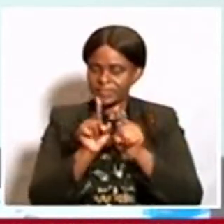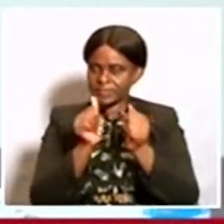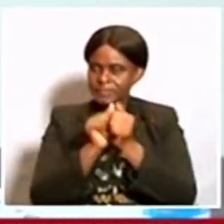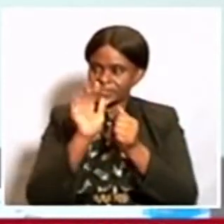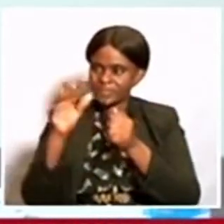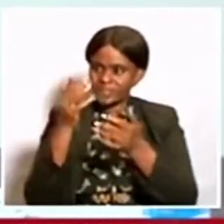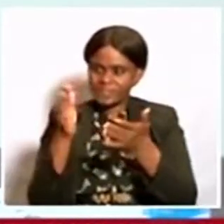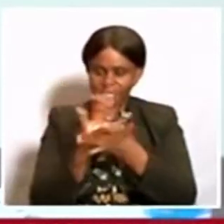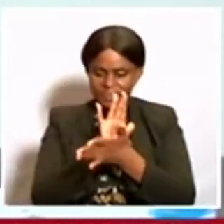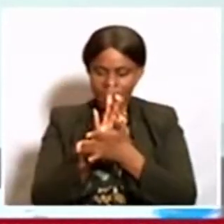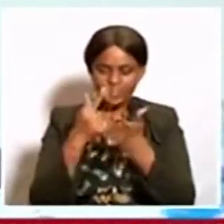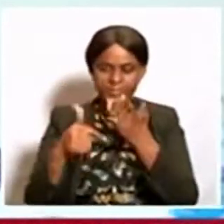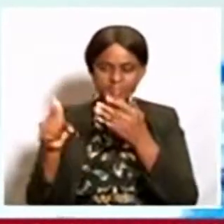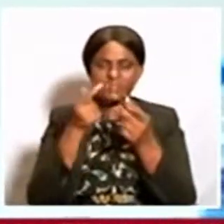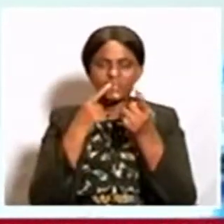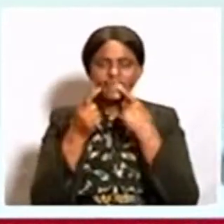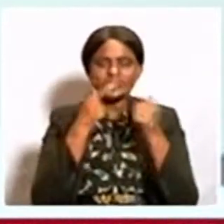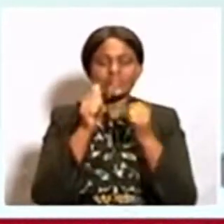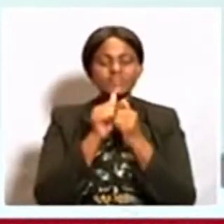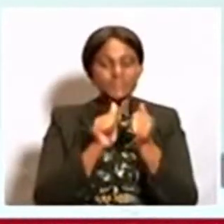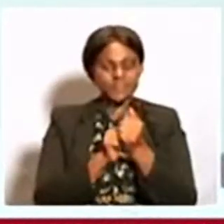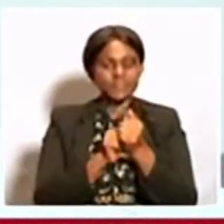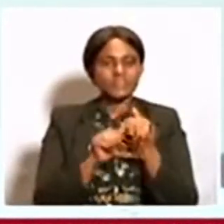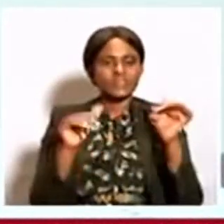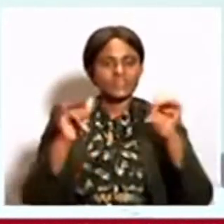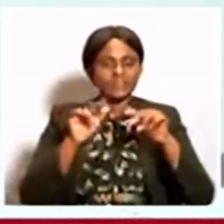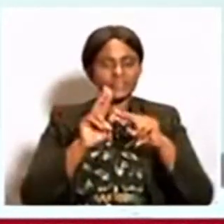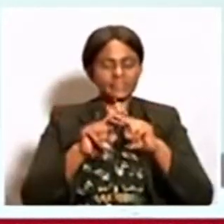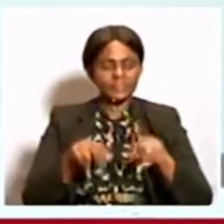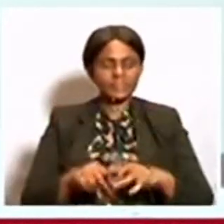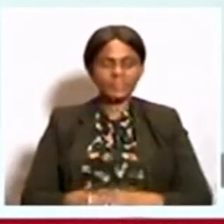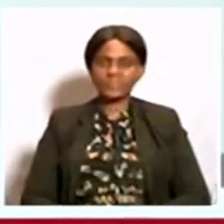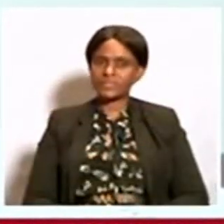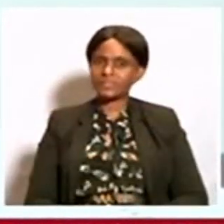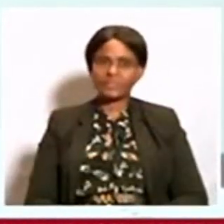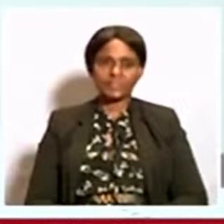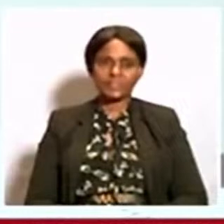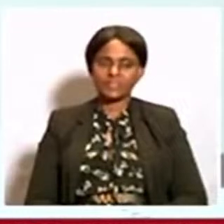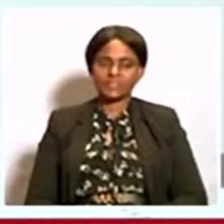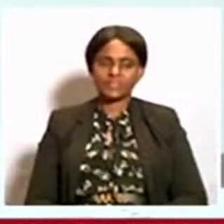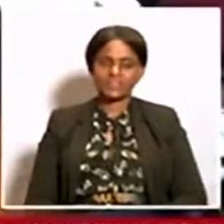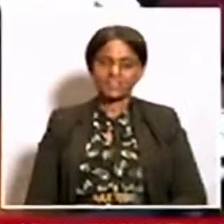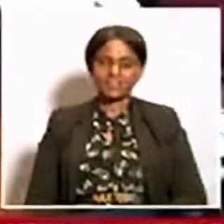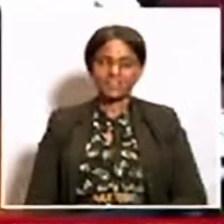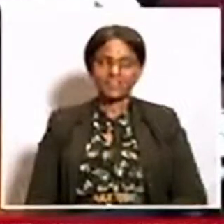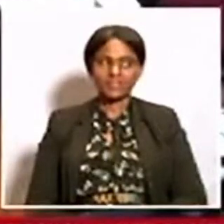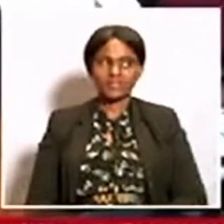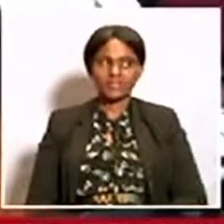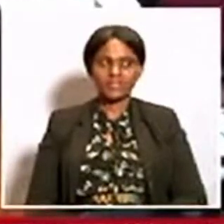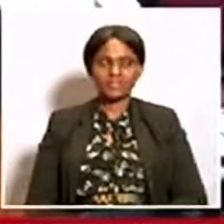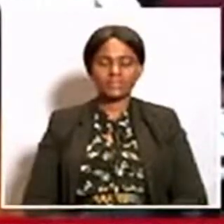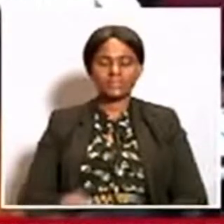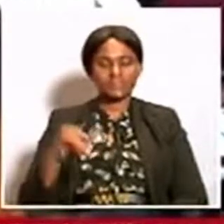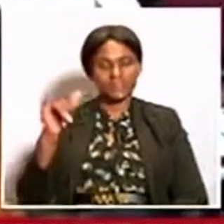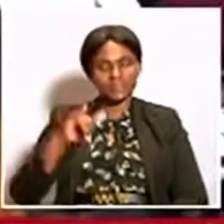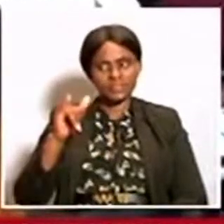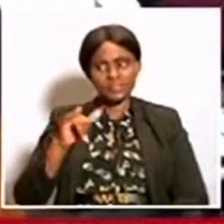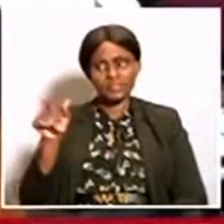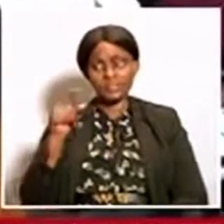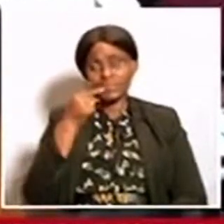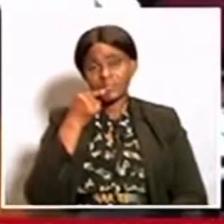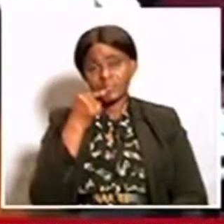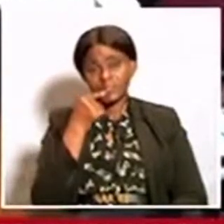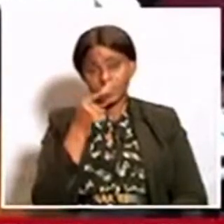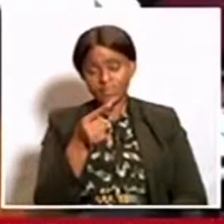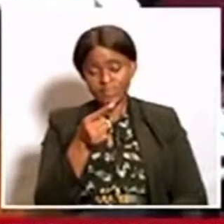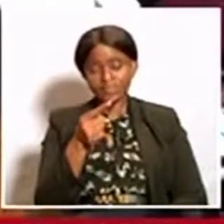about. Yes, Chair. Honorable Shakafosa, I wanted to ask something. Yes, he was saying that